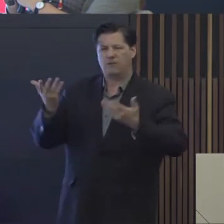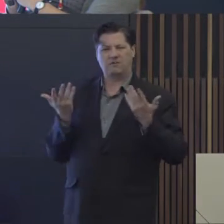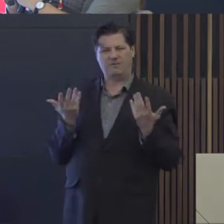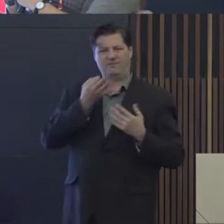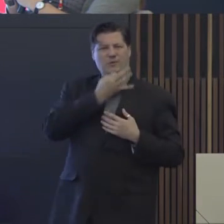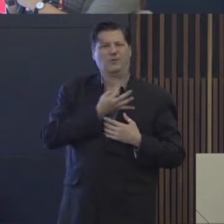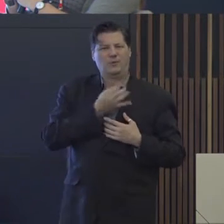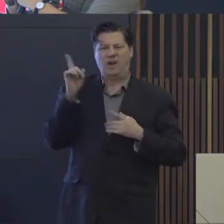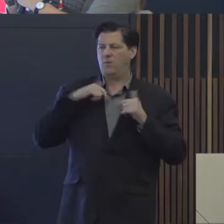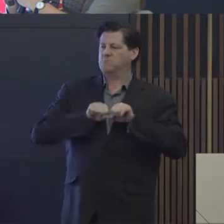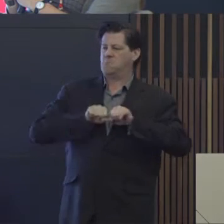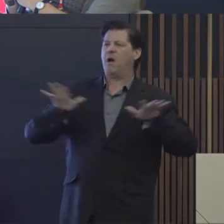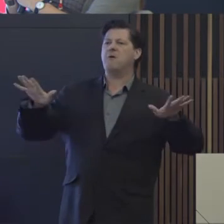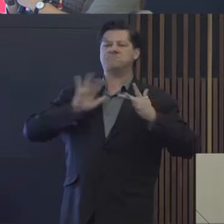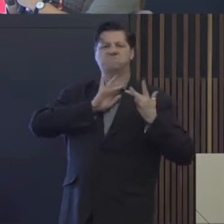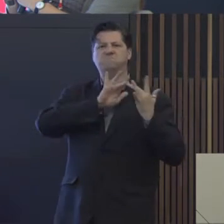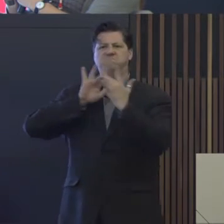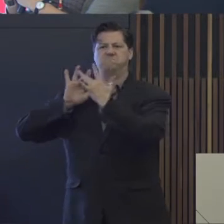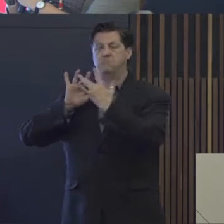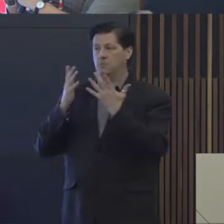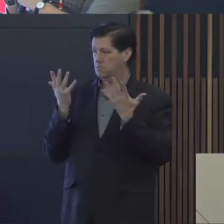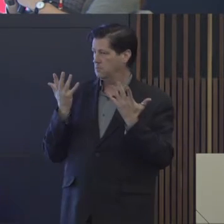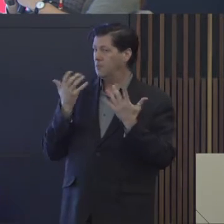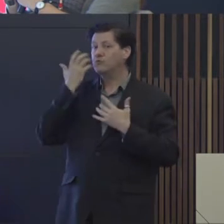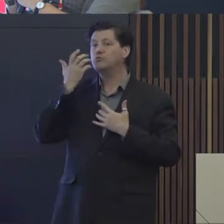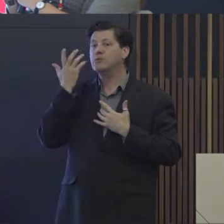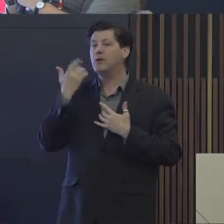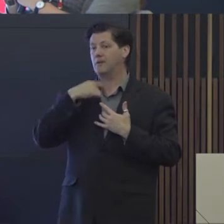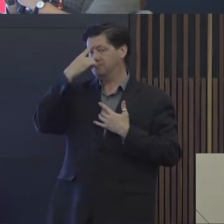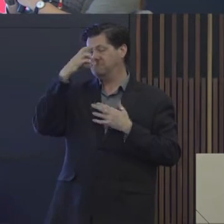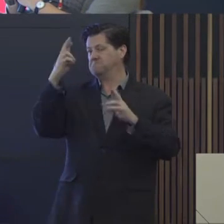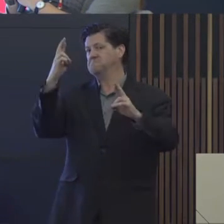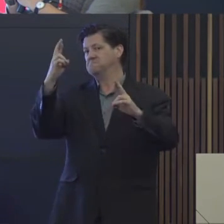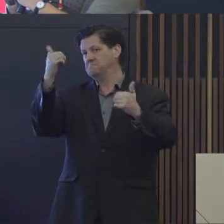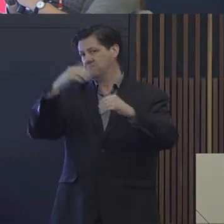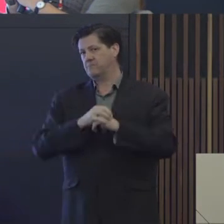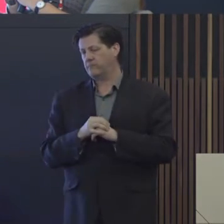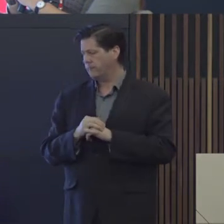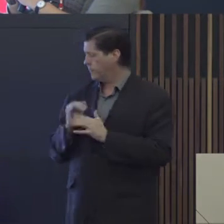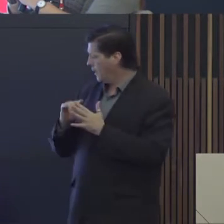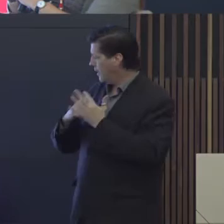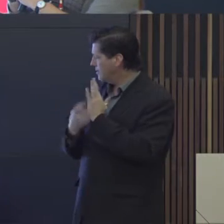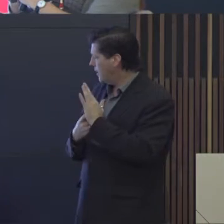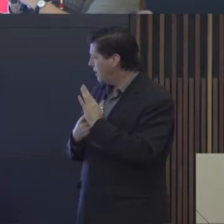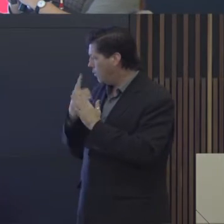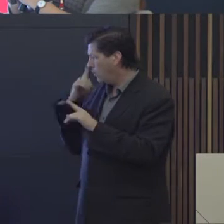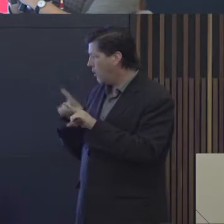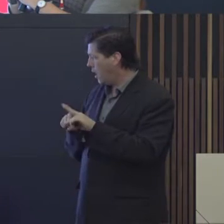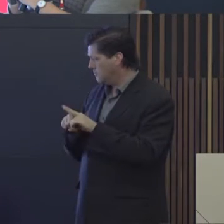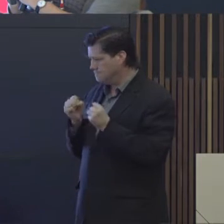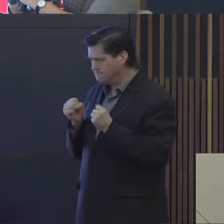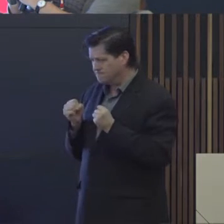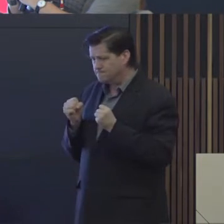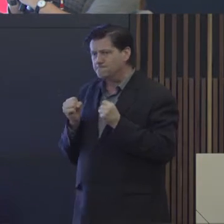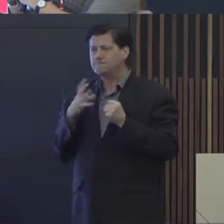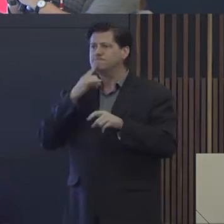So there's lots of hope for the future. Definitely. I think, yeah. Esther, you look like you're desperate. You've got something to